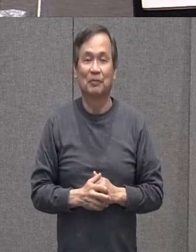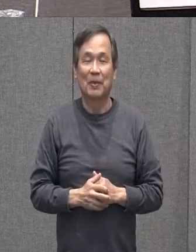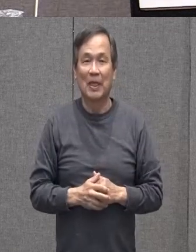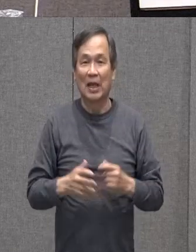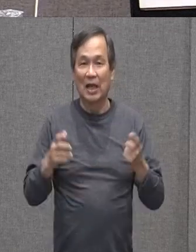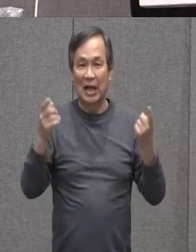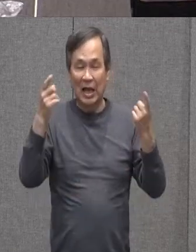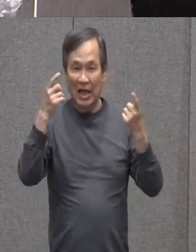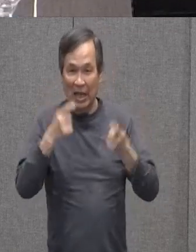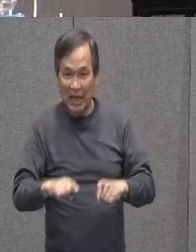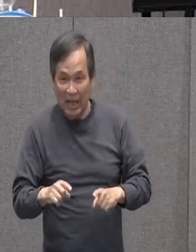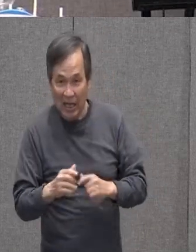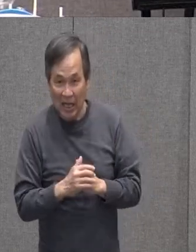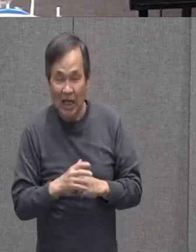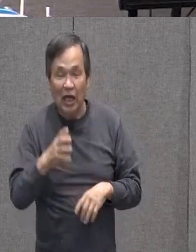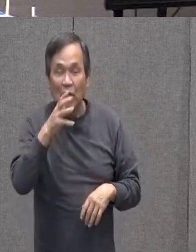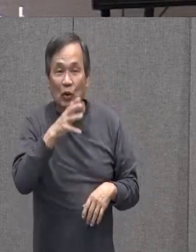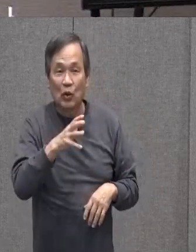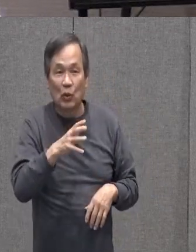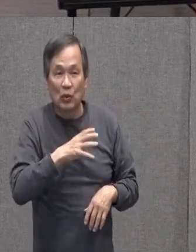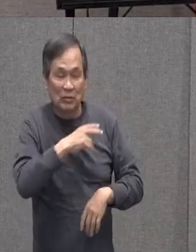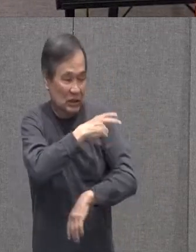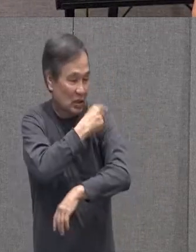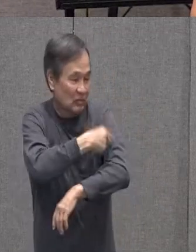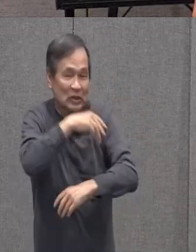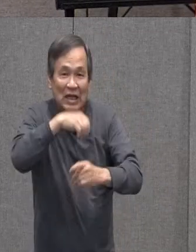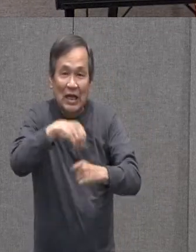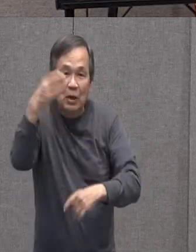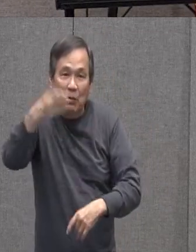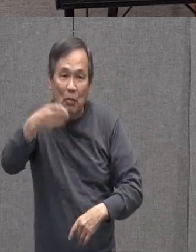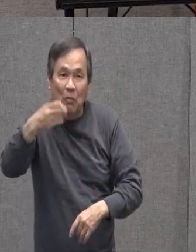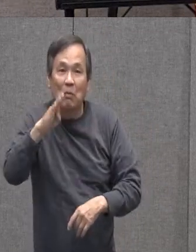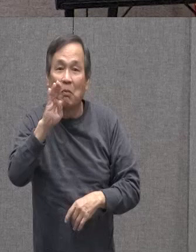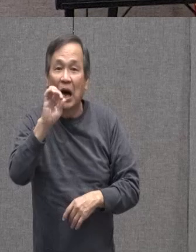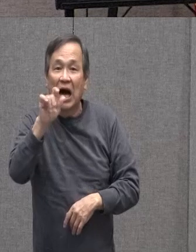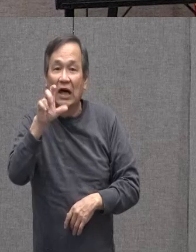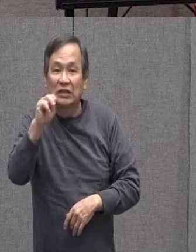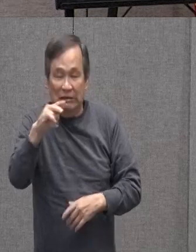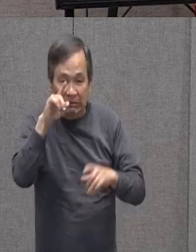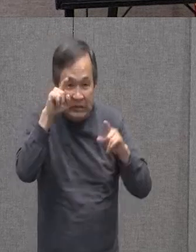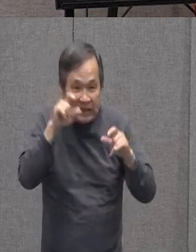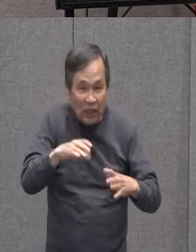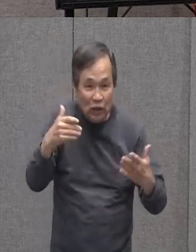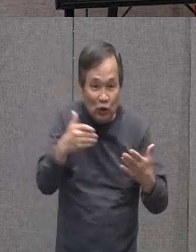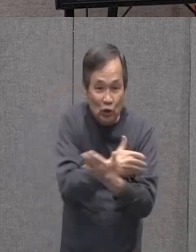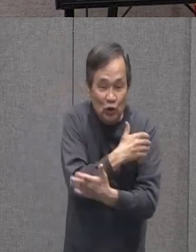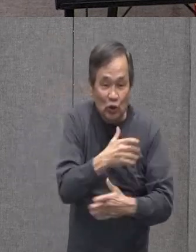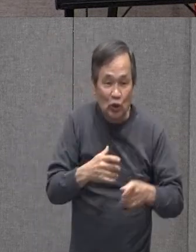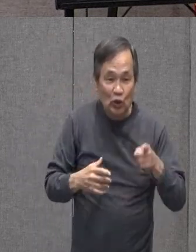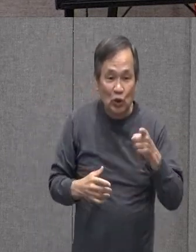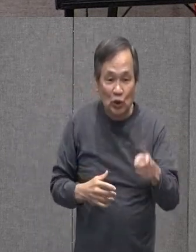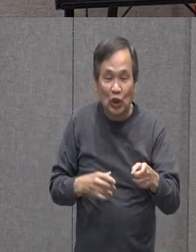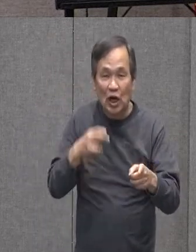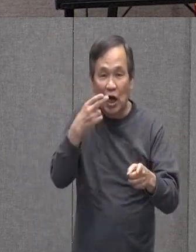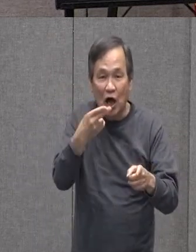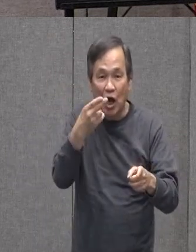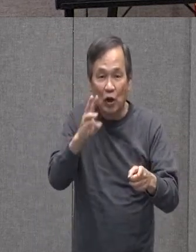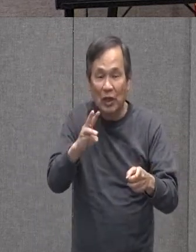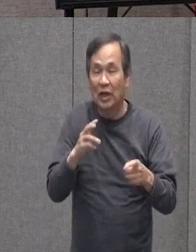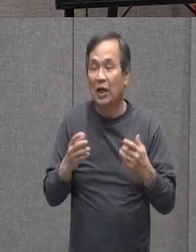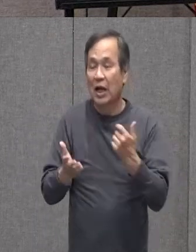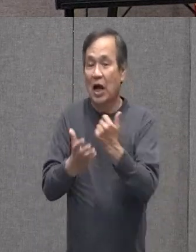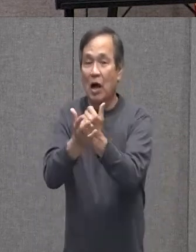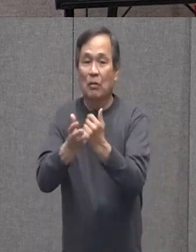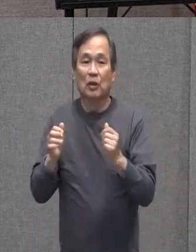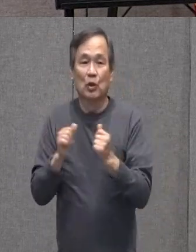Brigham and Women's Hospital in Boston has been testing a new piece of hardware to help them treat coronavirus cases,